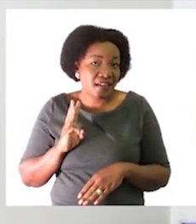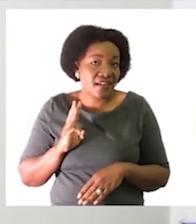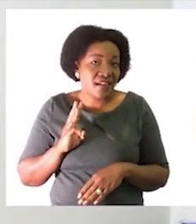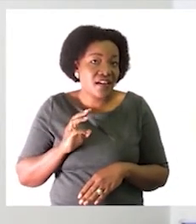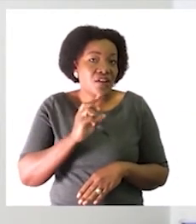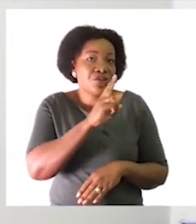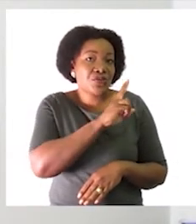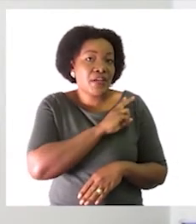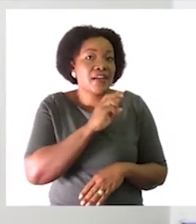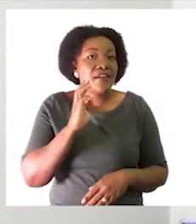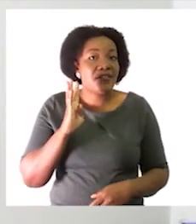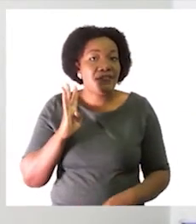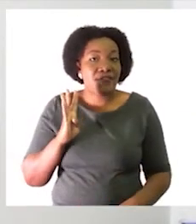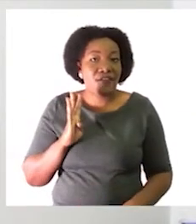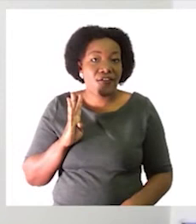23,